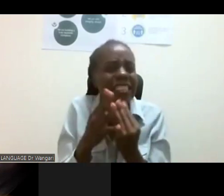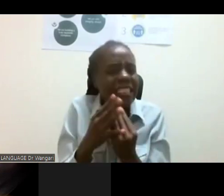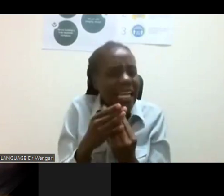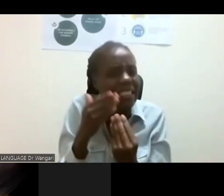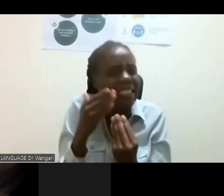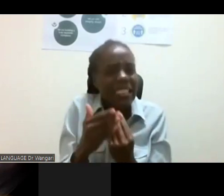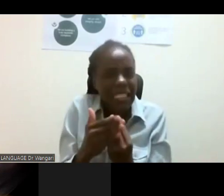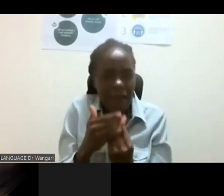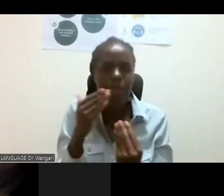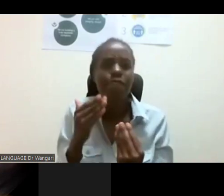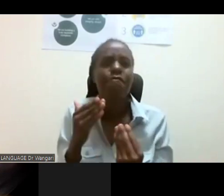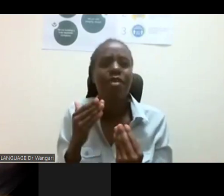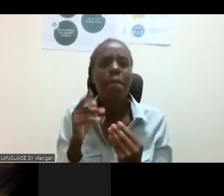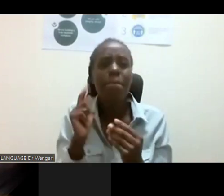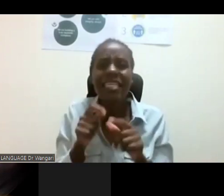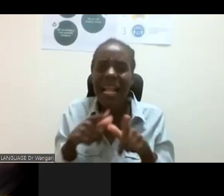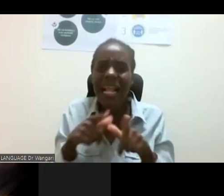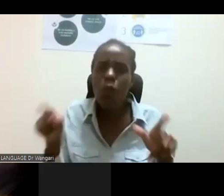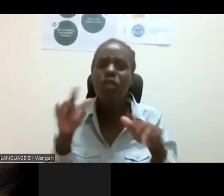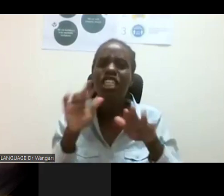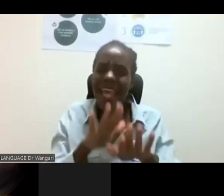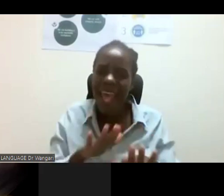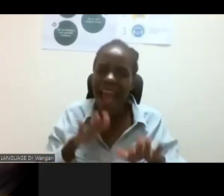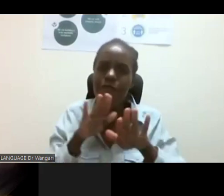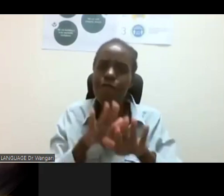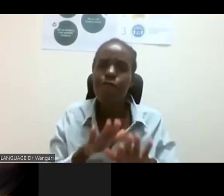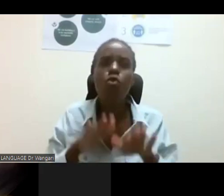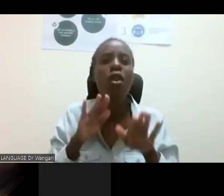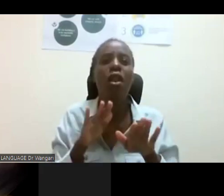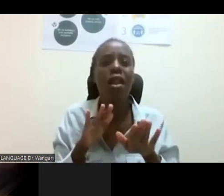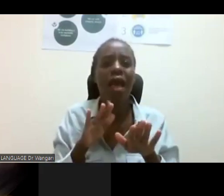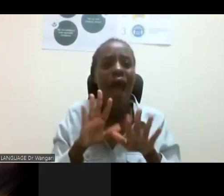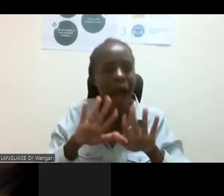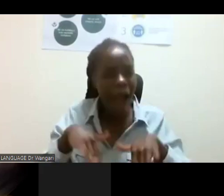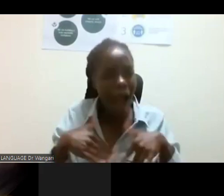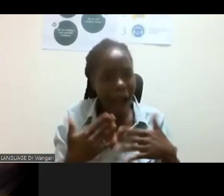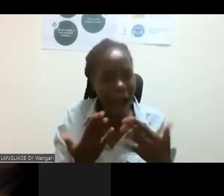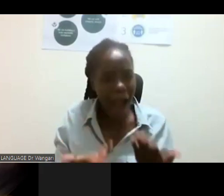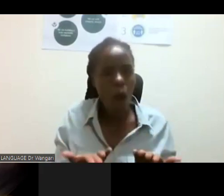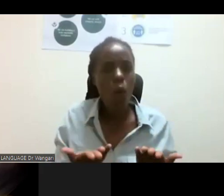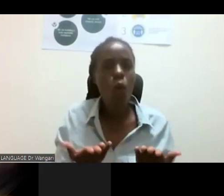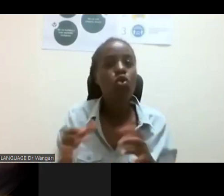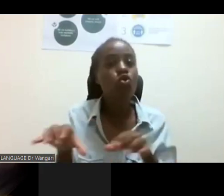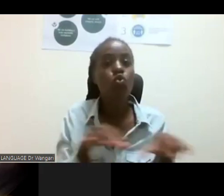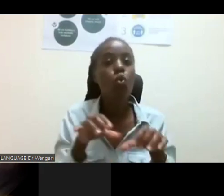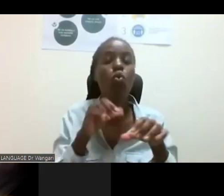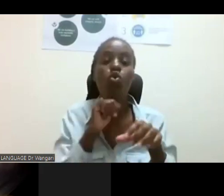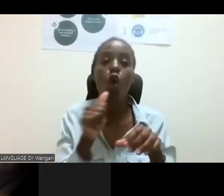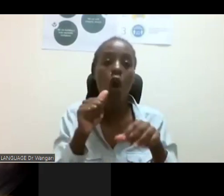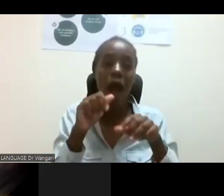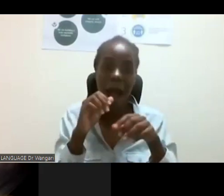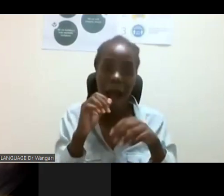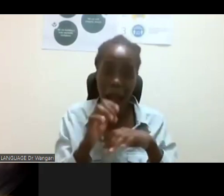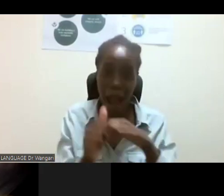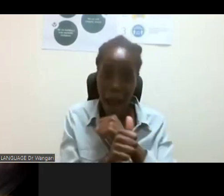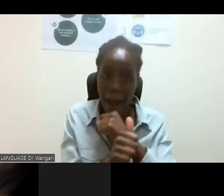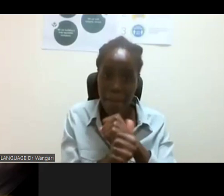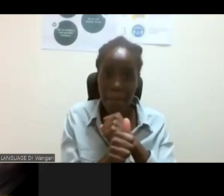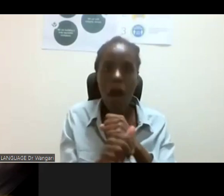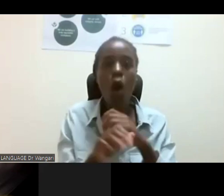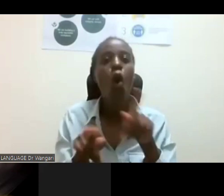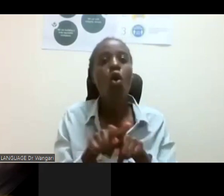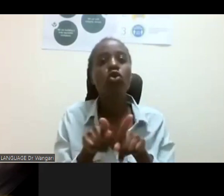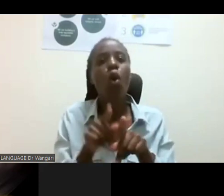sensitive, and therefore healthcare providers should be taught on do no harms policies and how to go about